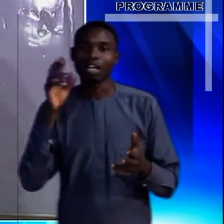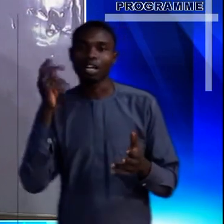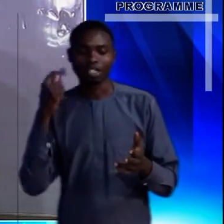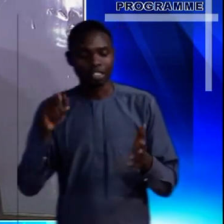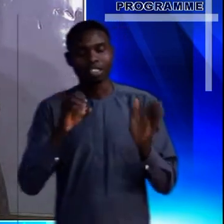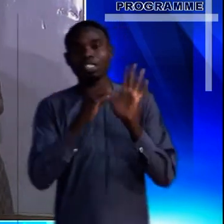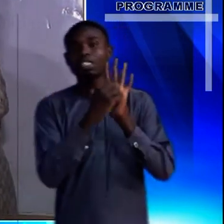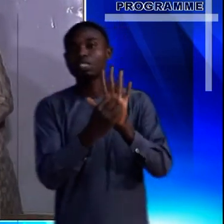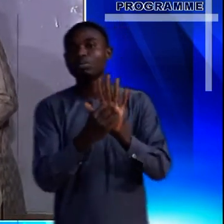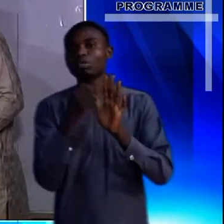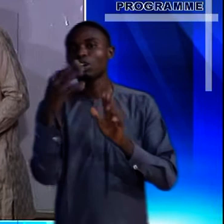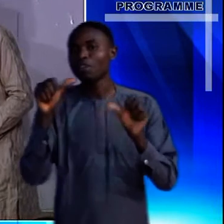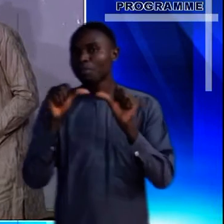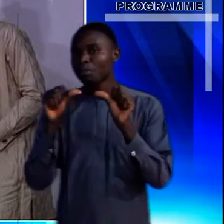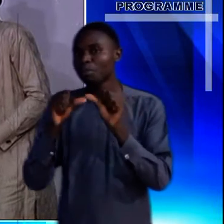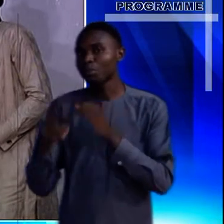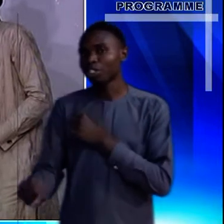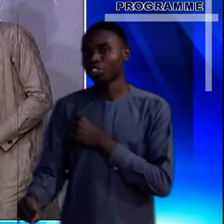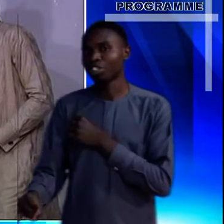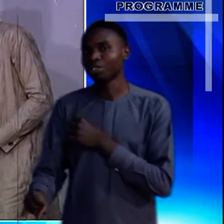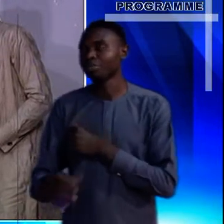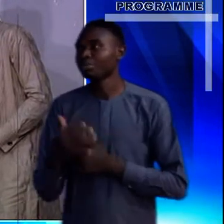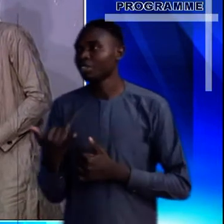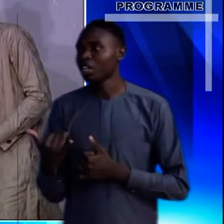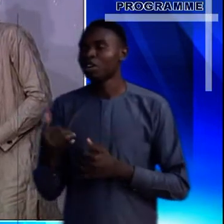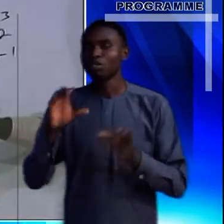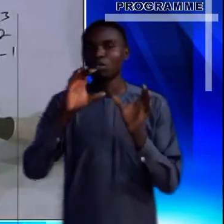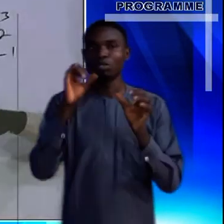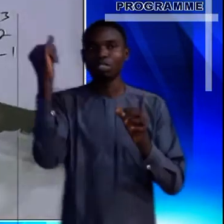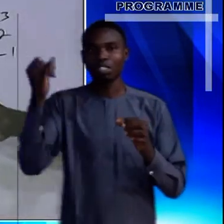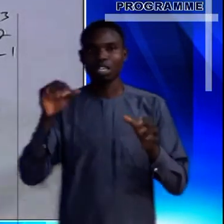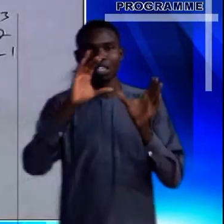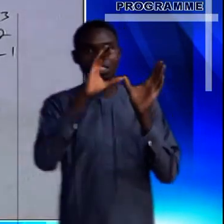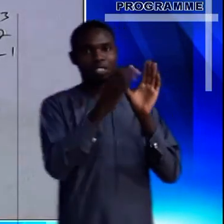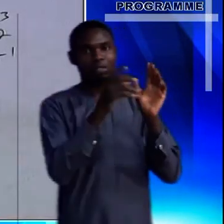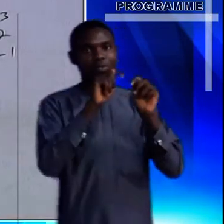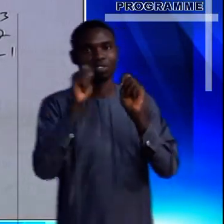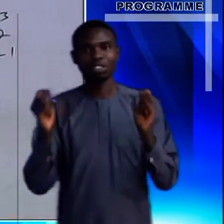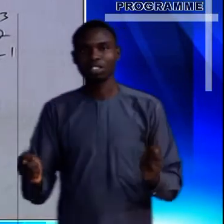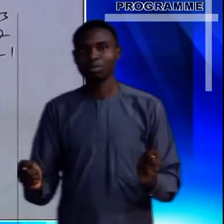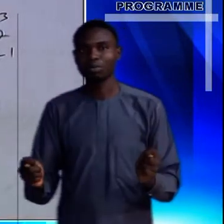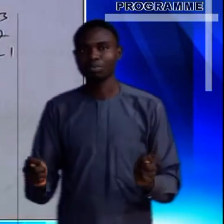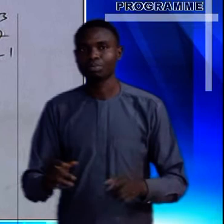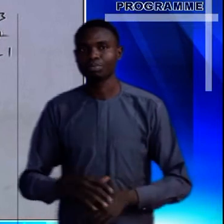decameter, HM hectometer, while KM kilometer.